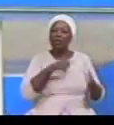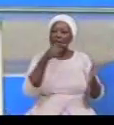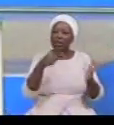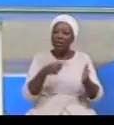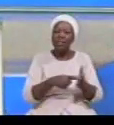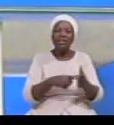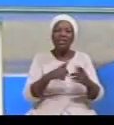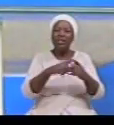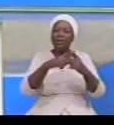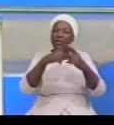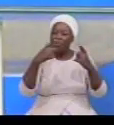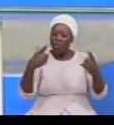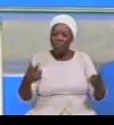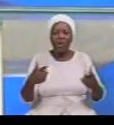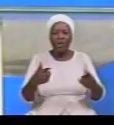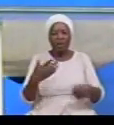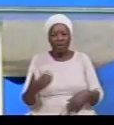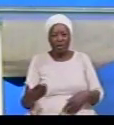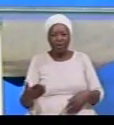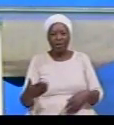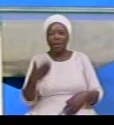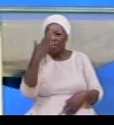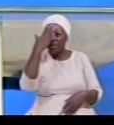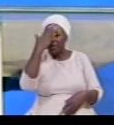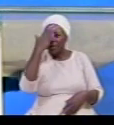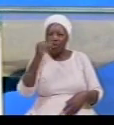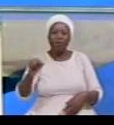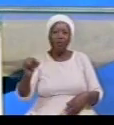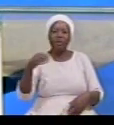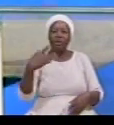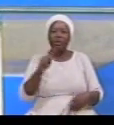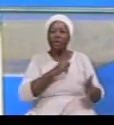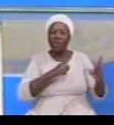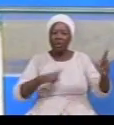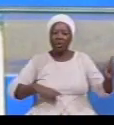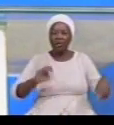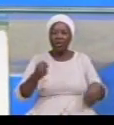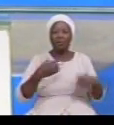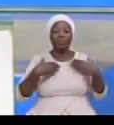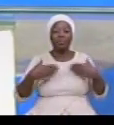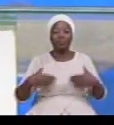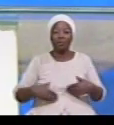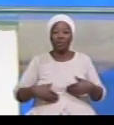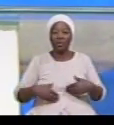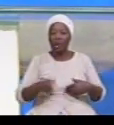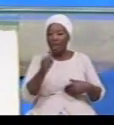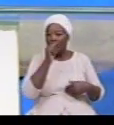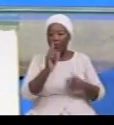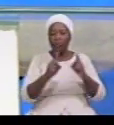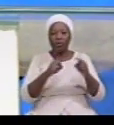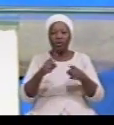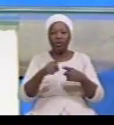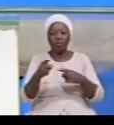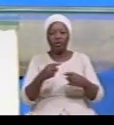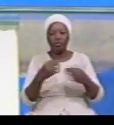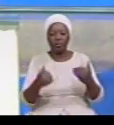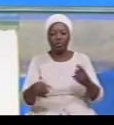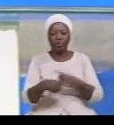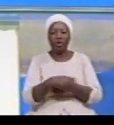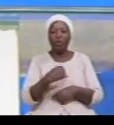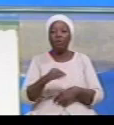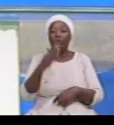conviction, discerning the Lord's body. I'm talking to you today on